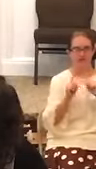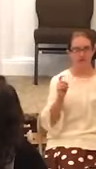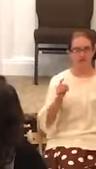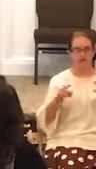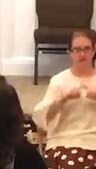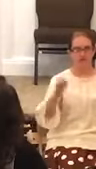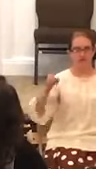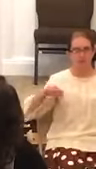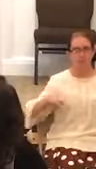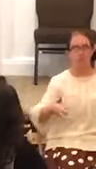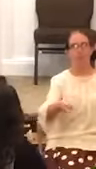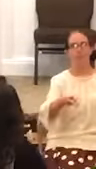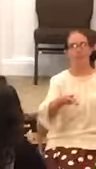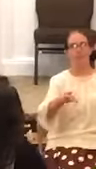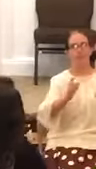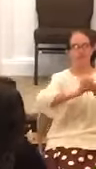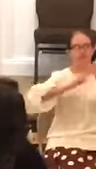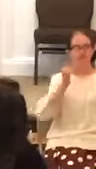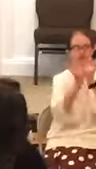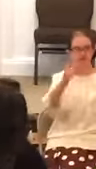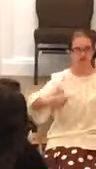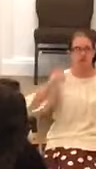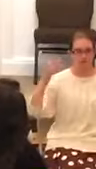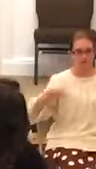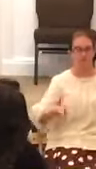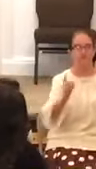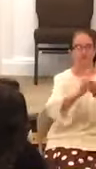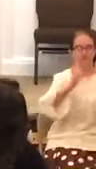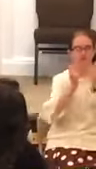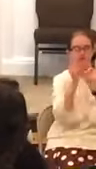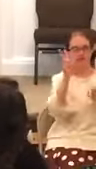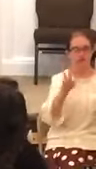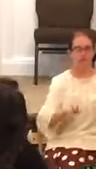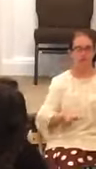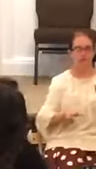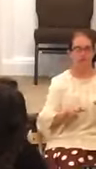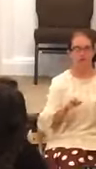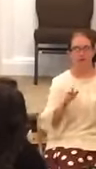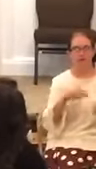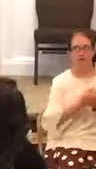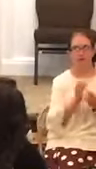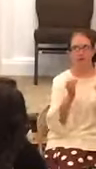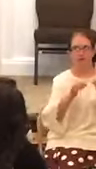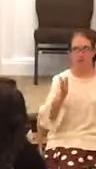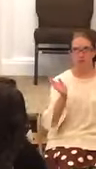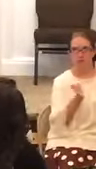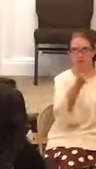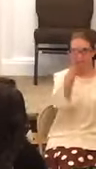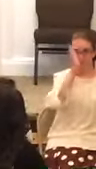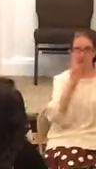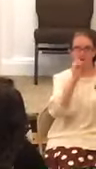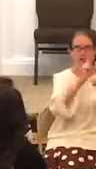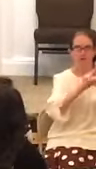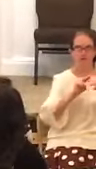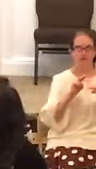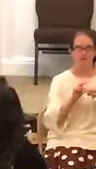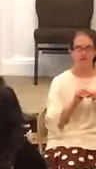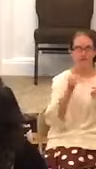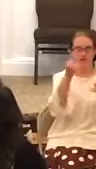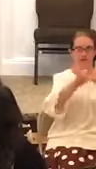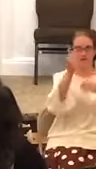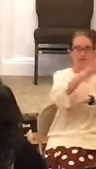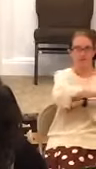a different direction and changing your lifestyle and changing your walk. Amen. Letting you walk close to God so that He can use you in the